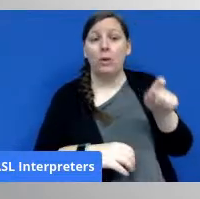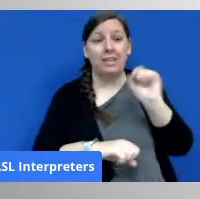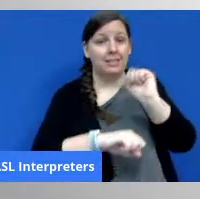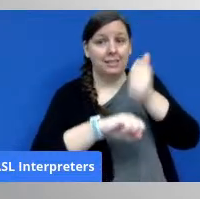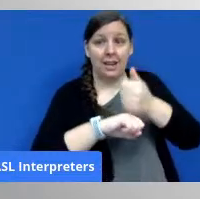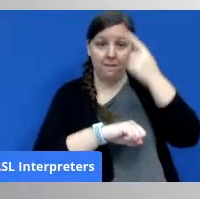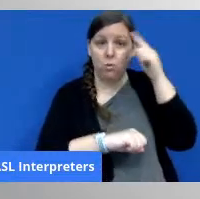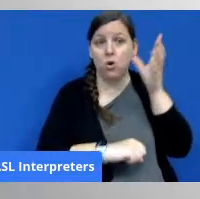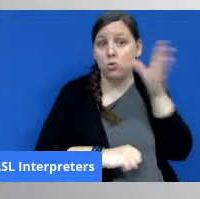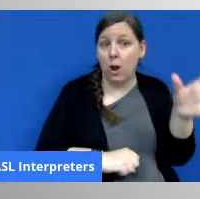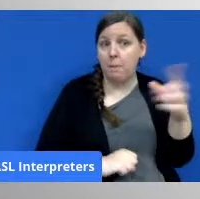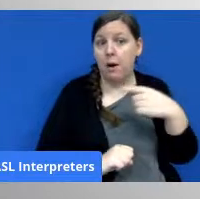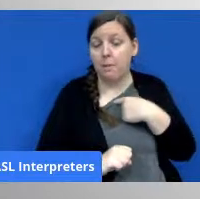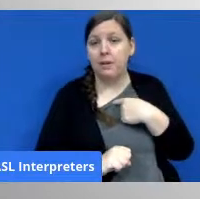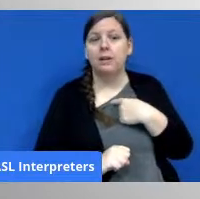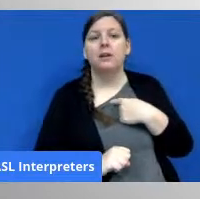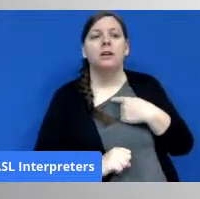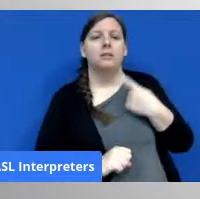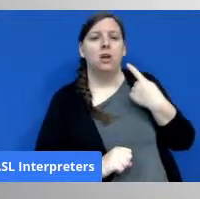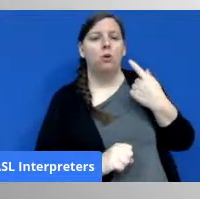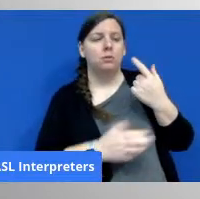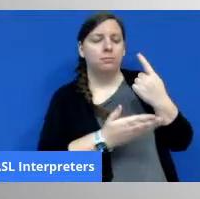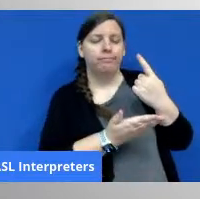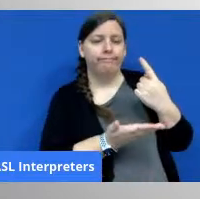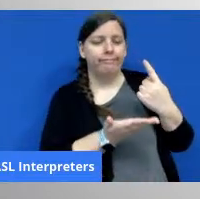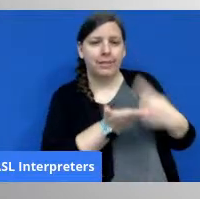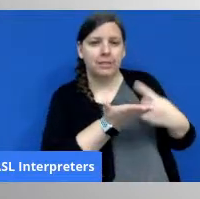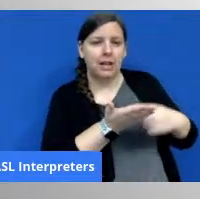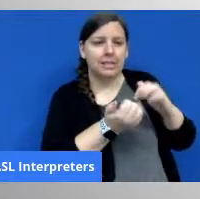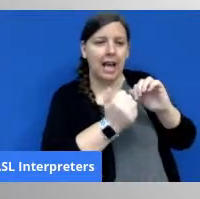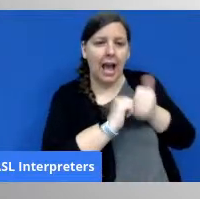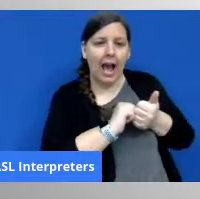in supporting them and getting them involved and keeping